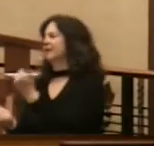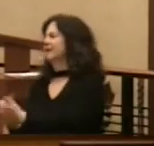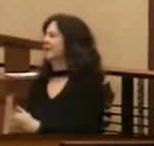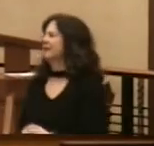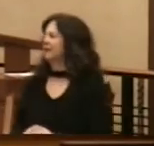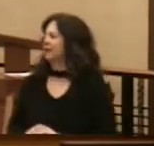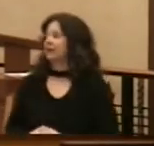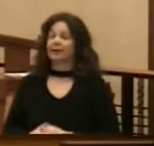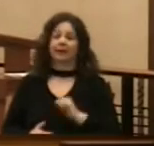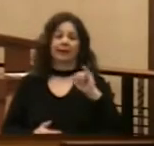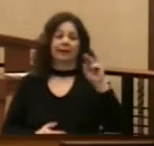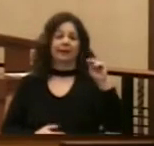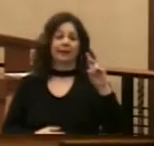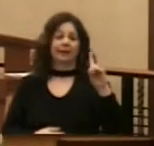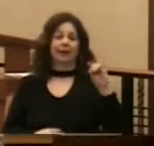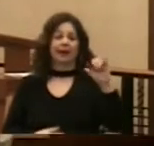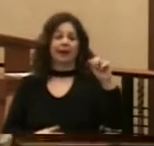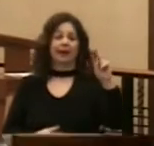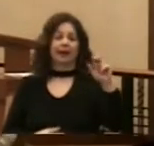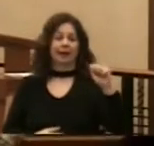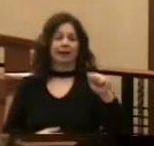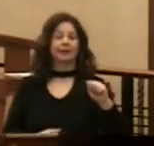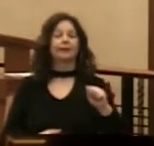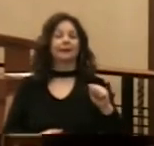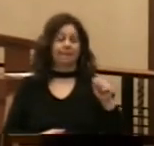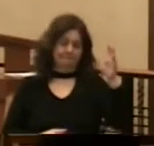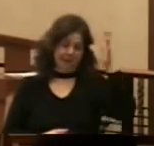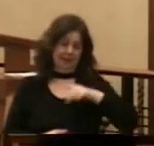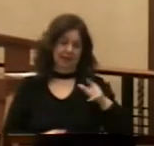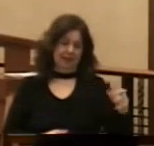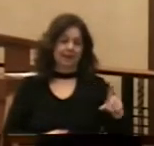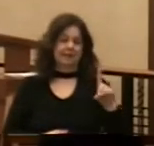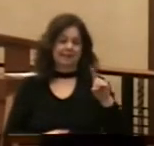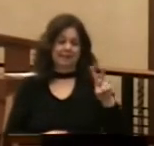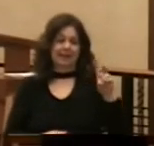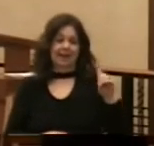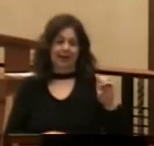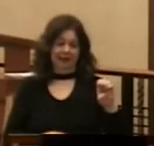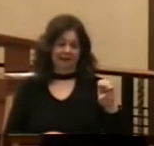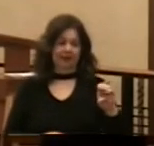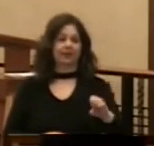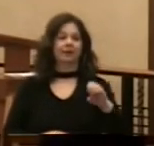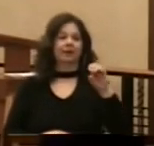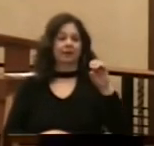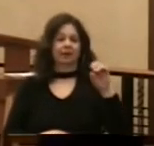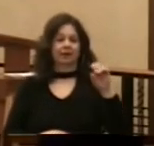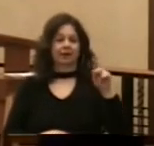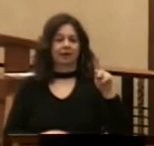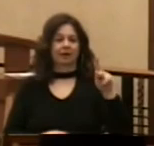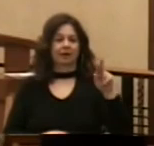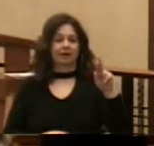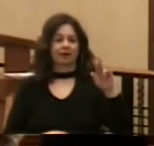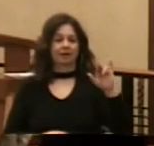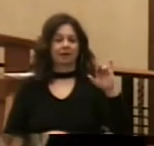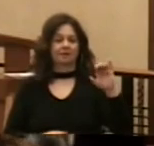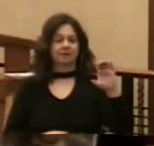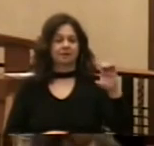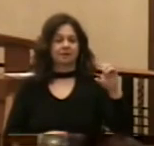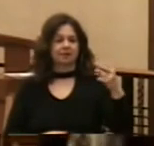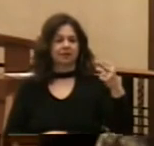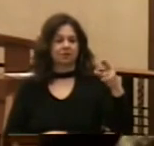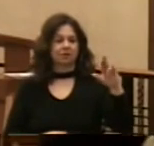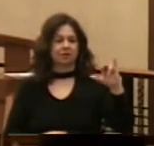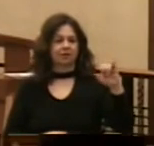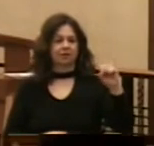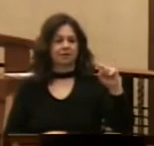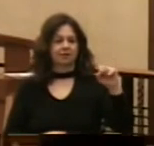An Indiana man named Dave Christensen was exploring the Grand Canyon last month in the winter,